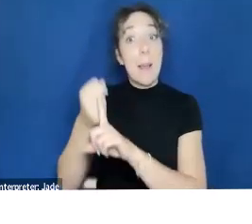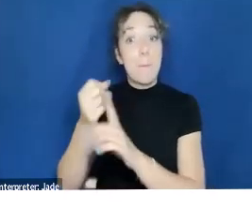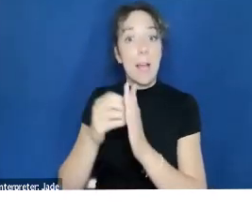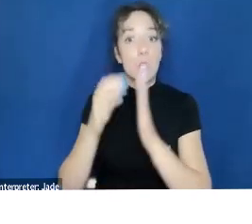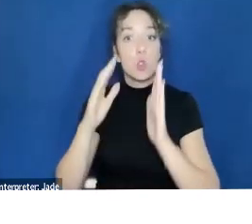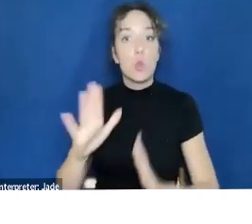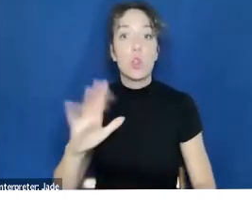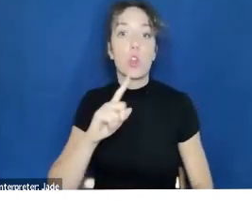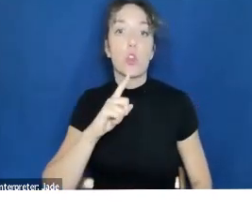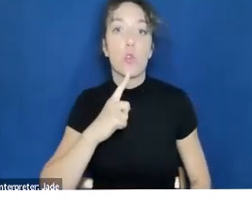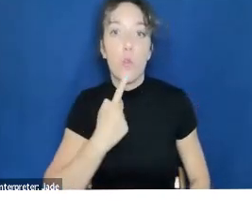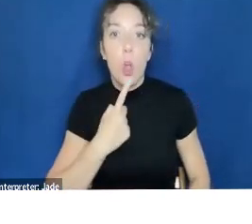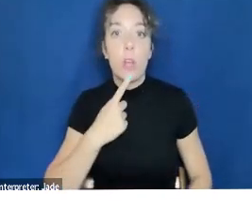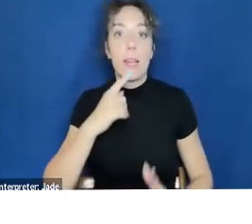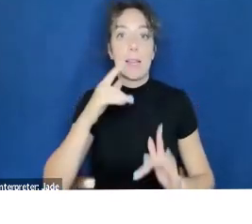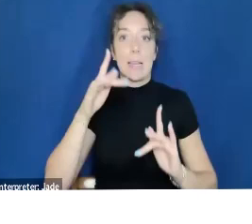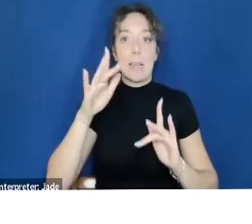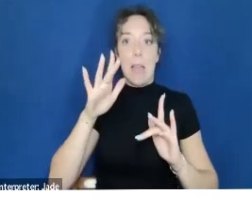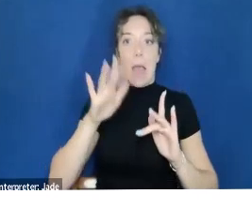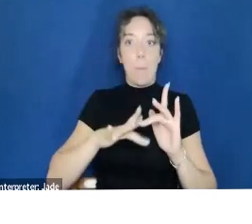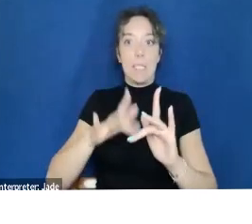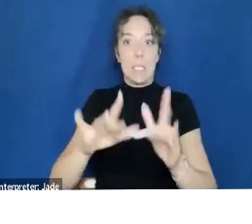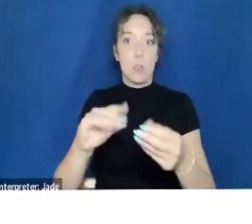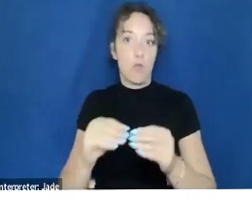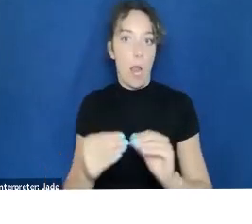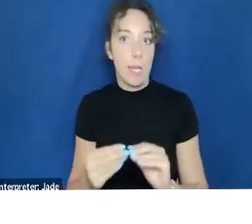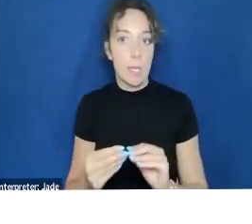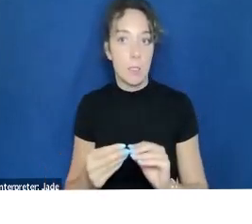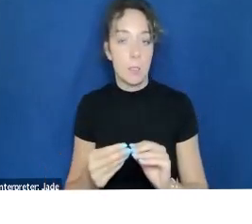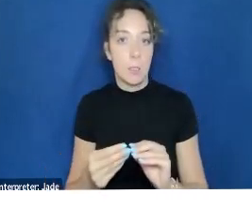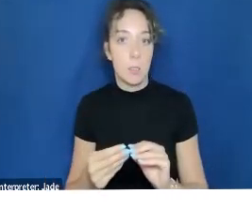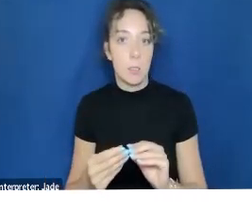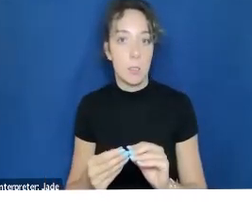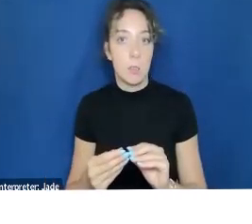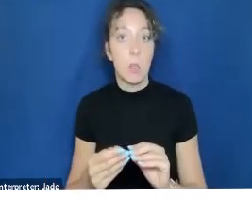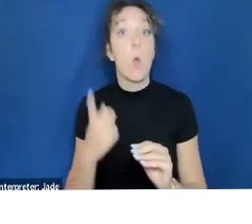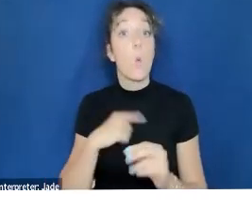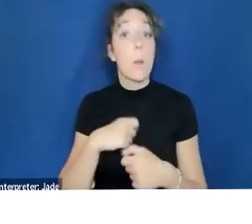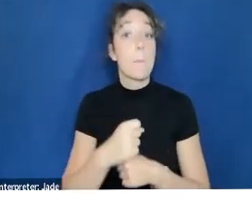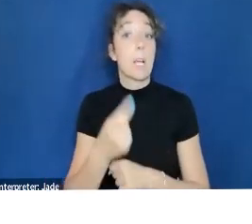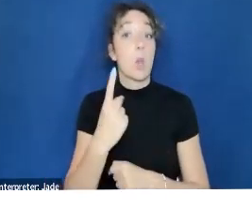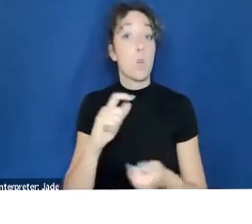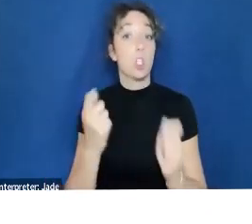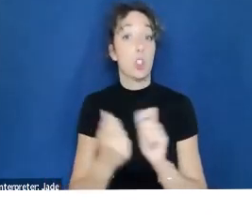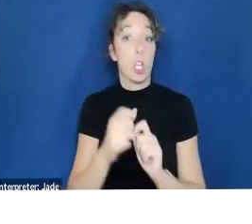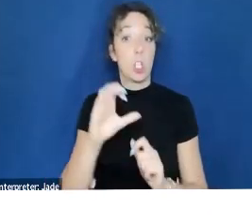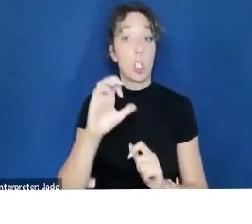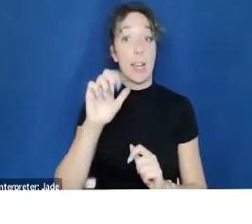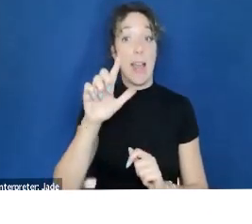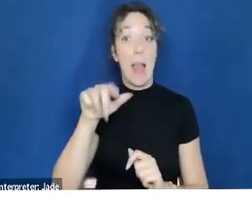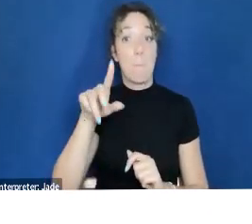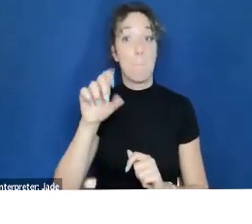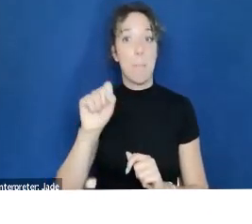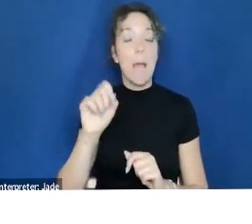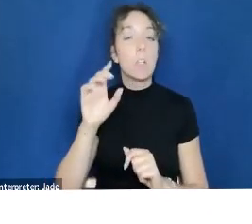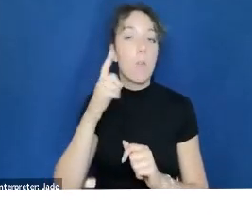chronic absenteeism rate. So we are making one change to CALPADS to collect this